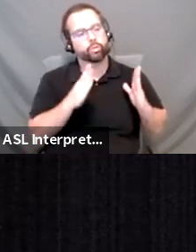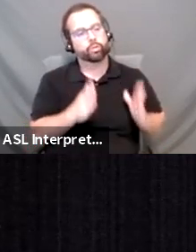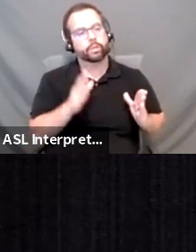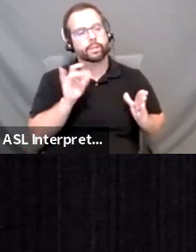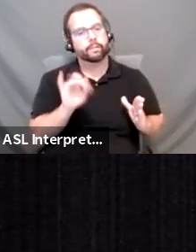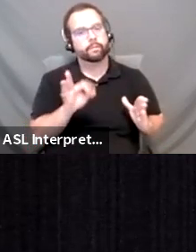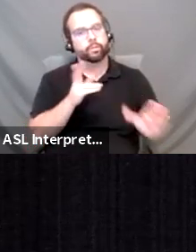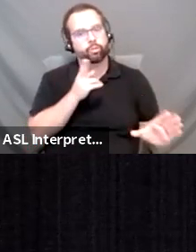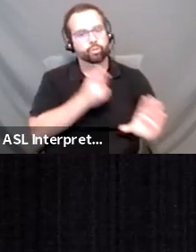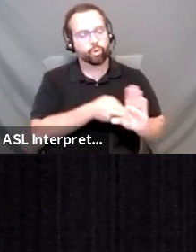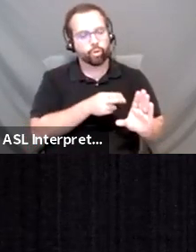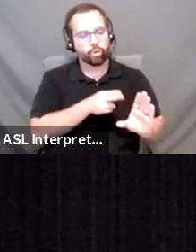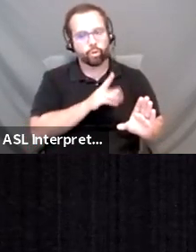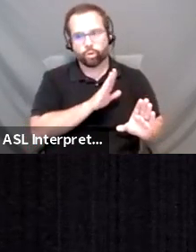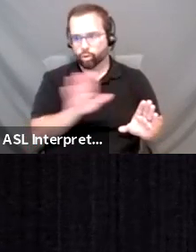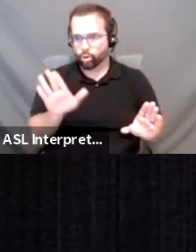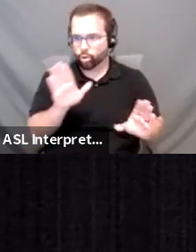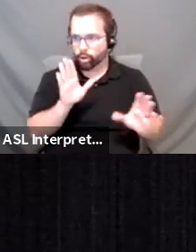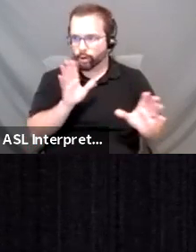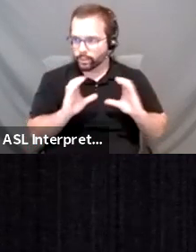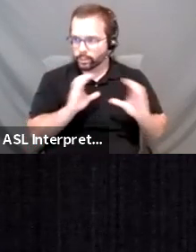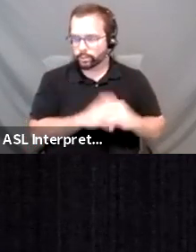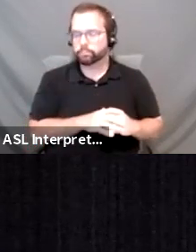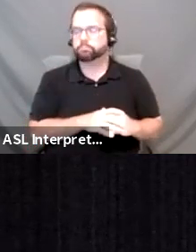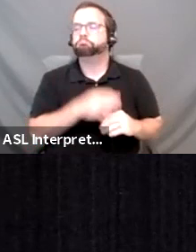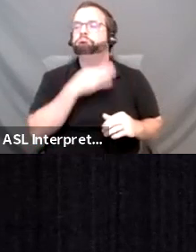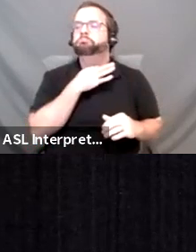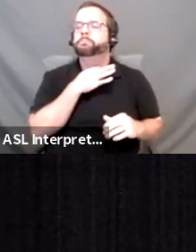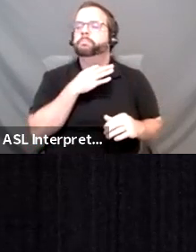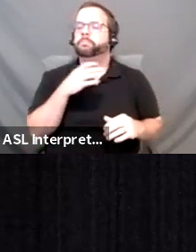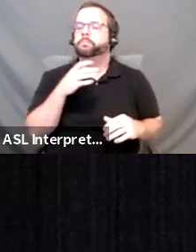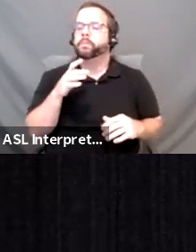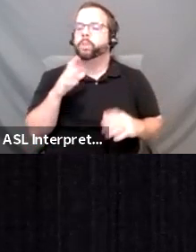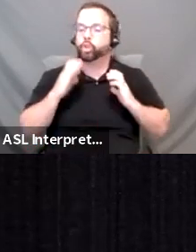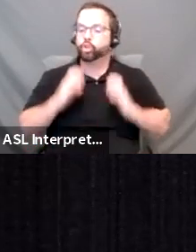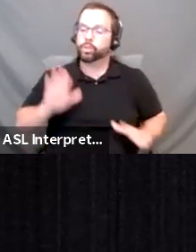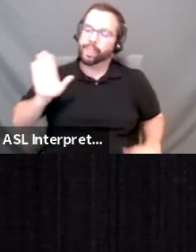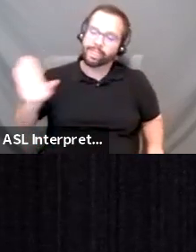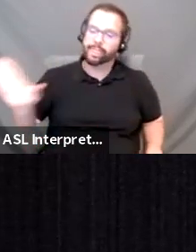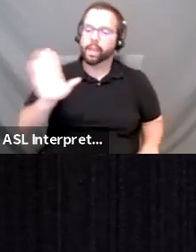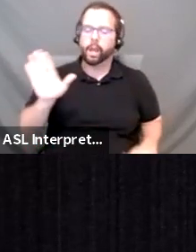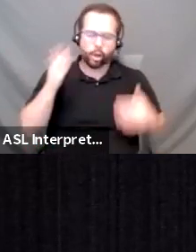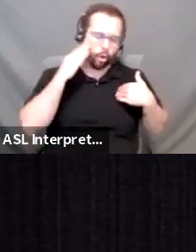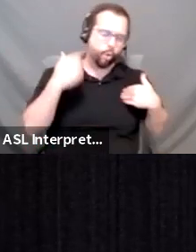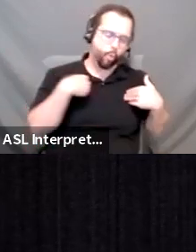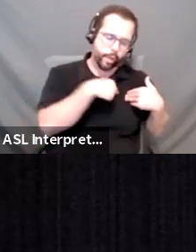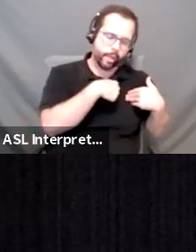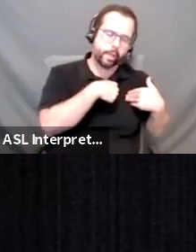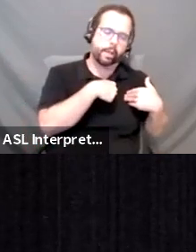conversations, have y'all been able to kind of address their fatigue? And I know that we have fatigue on our side for